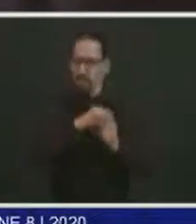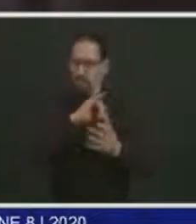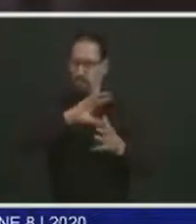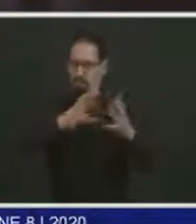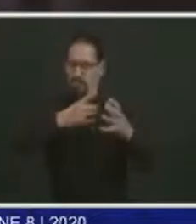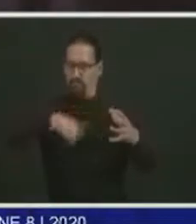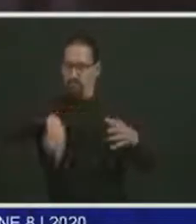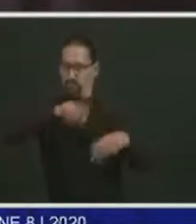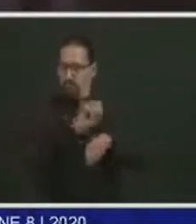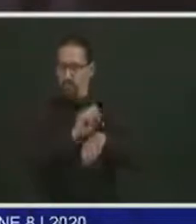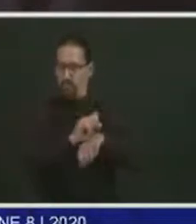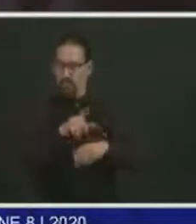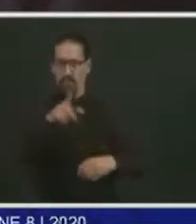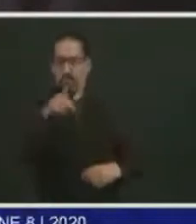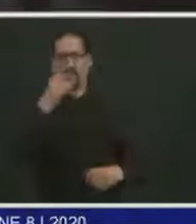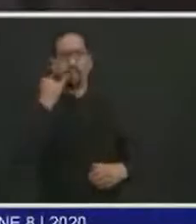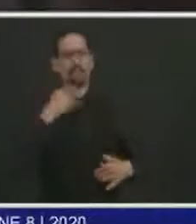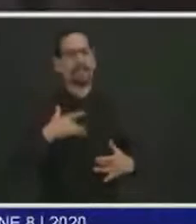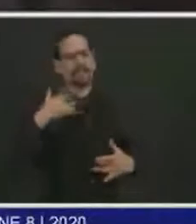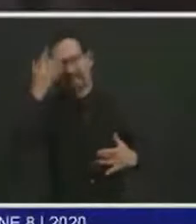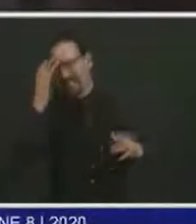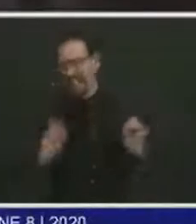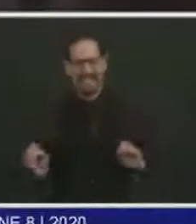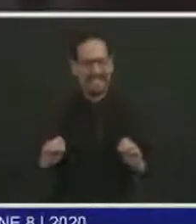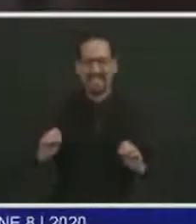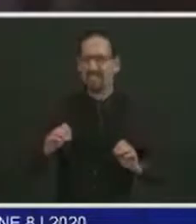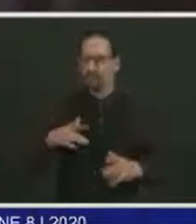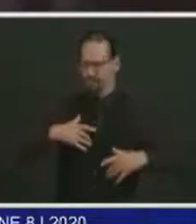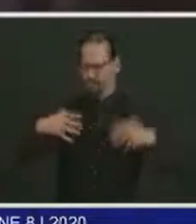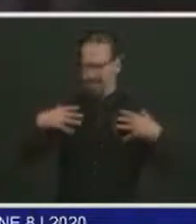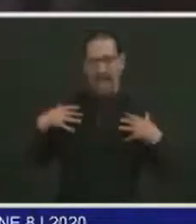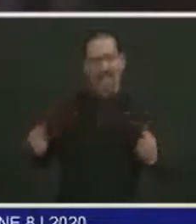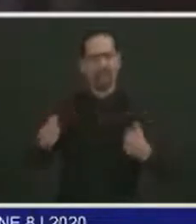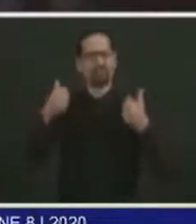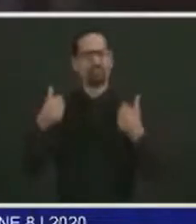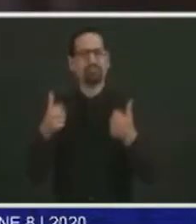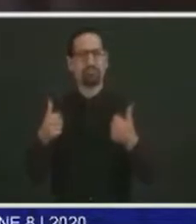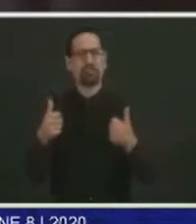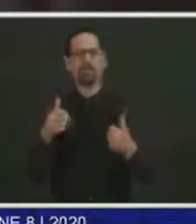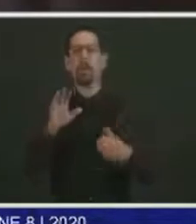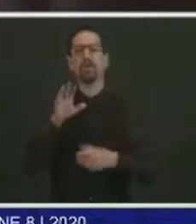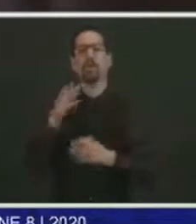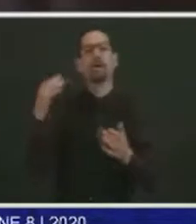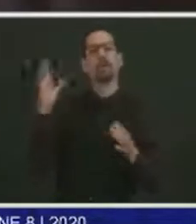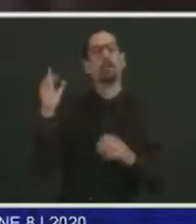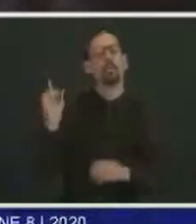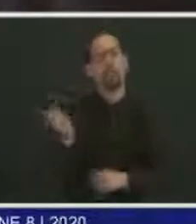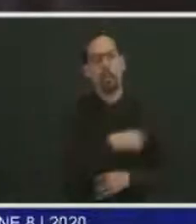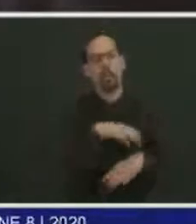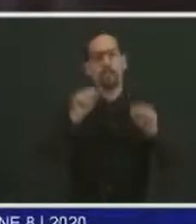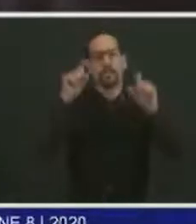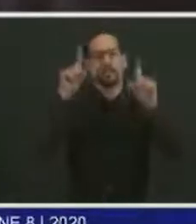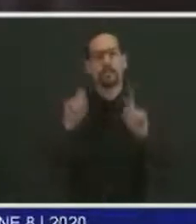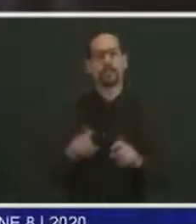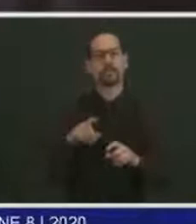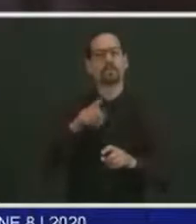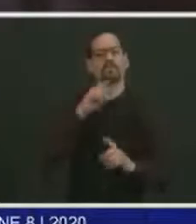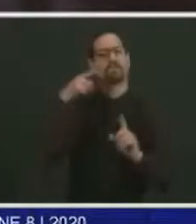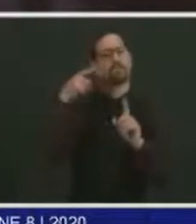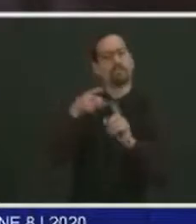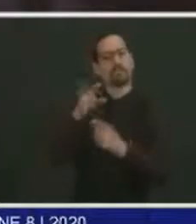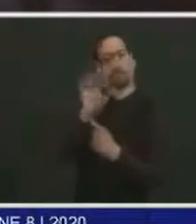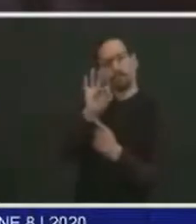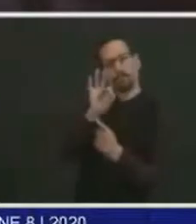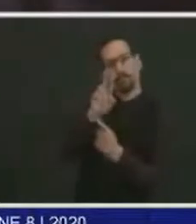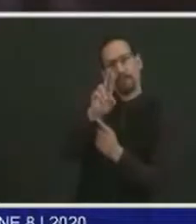don't feel sick, it's free, it's easy. You can schedule it yourself at portal.ri.gov. Go ahead